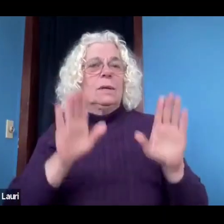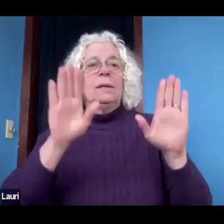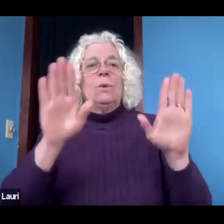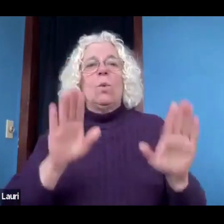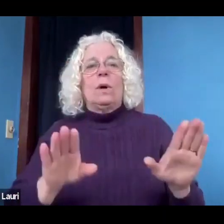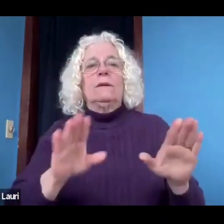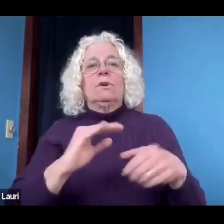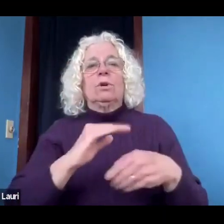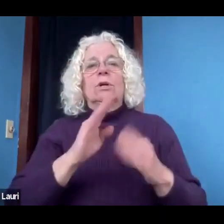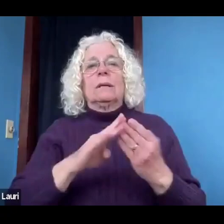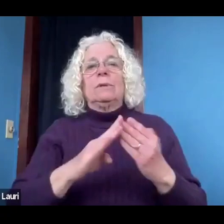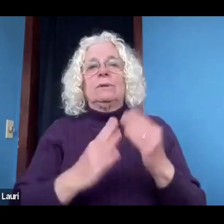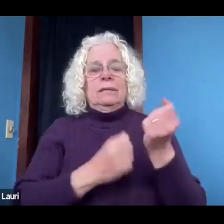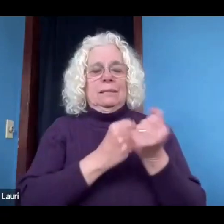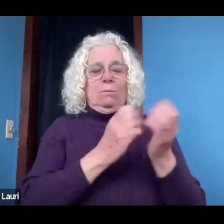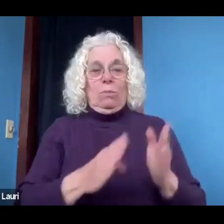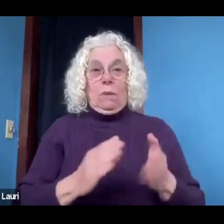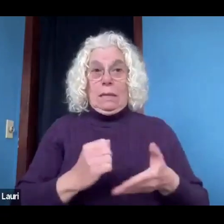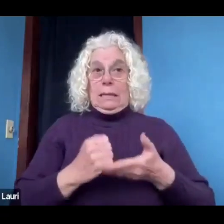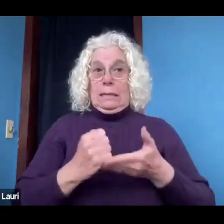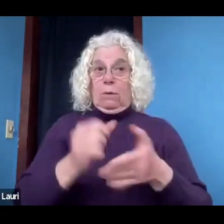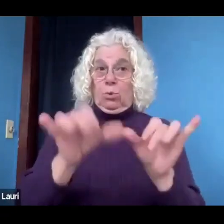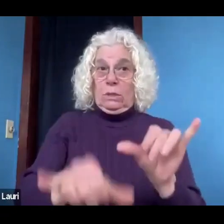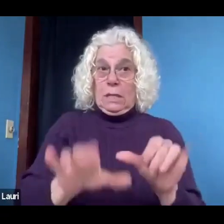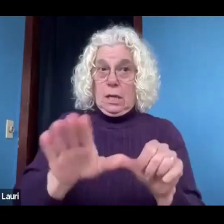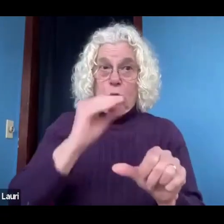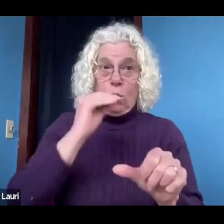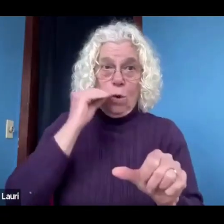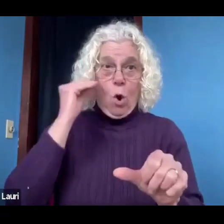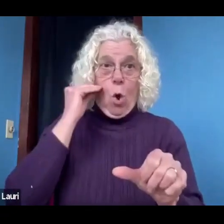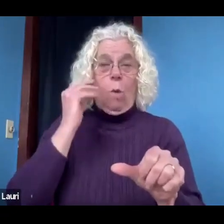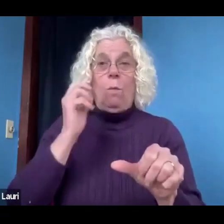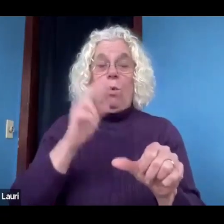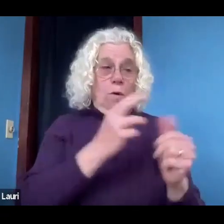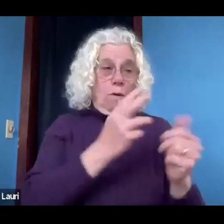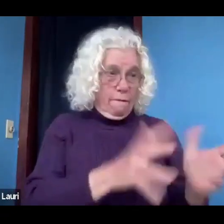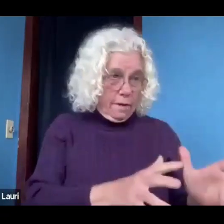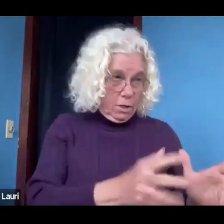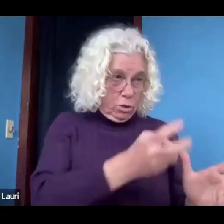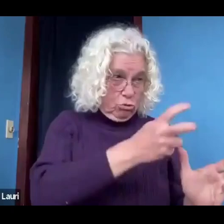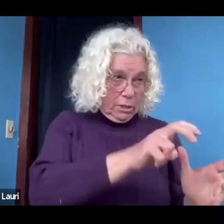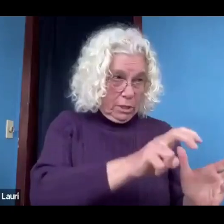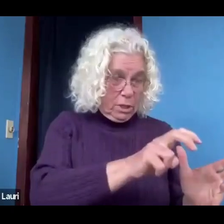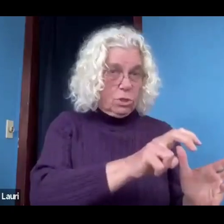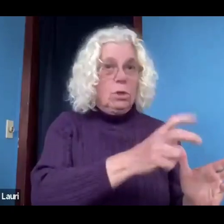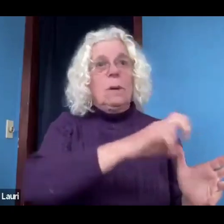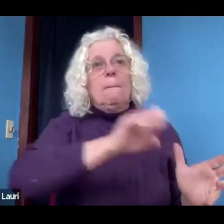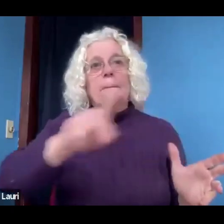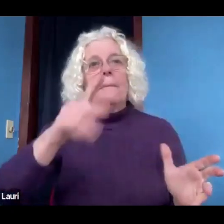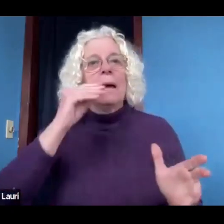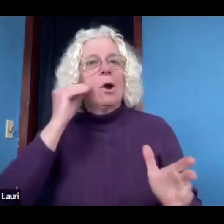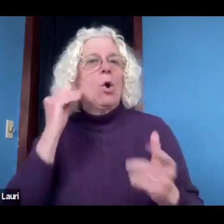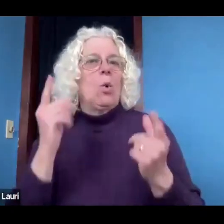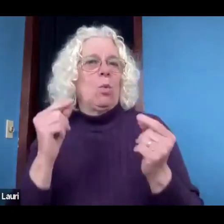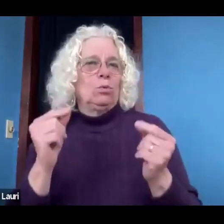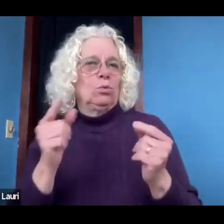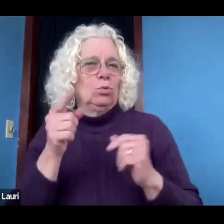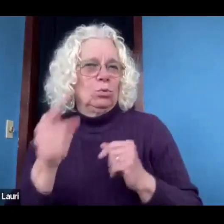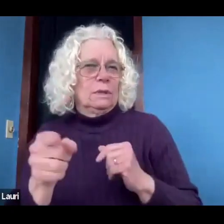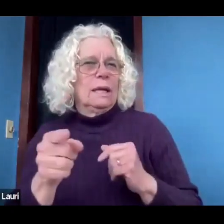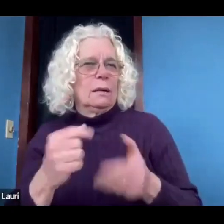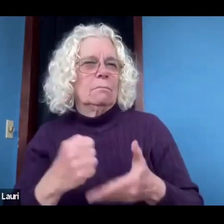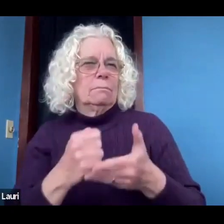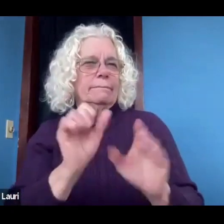stay at home and or help return home from a transitional stay in in the skilled nursing facility.